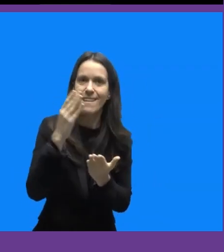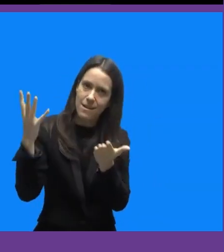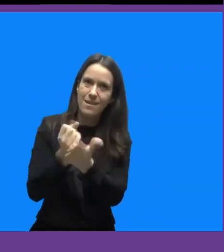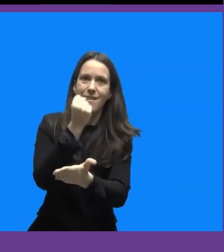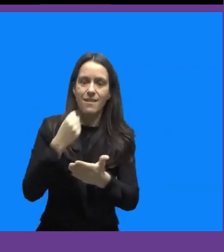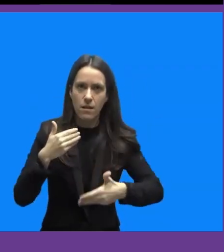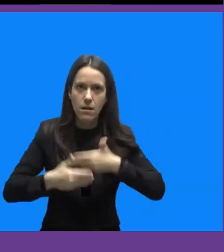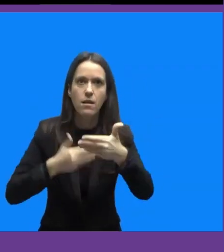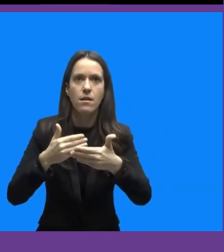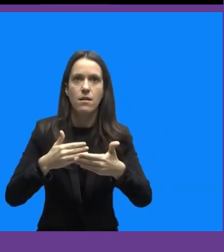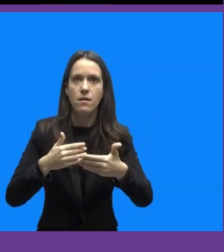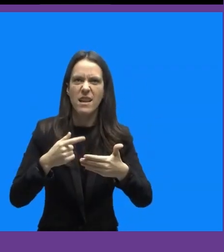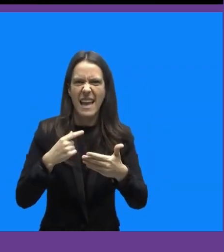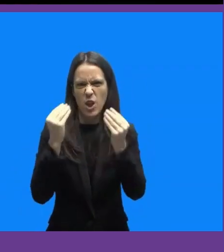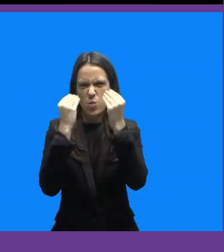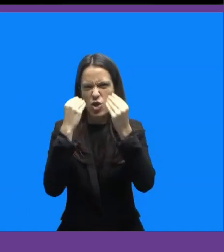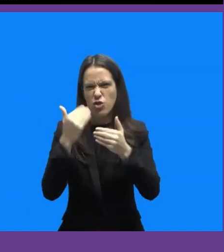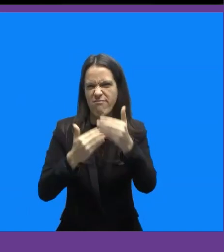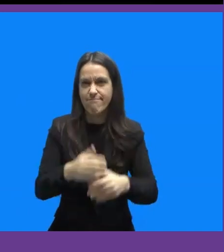part of the whole education process.